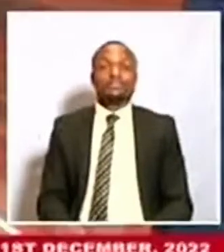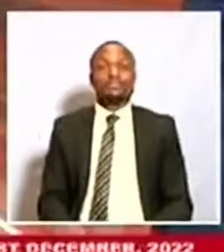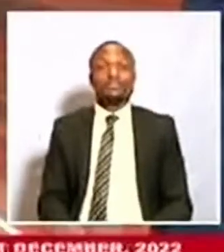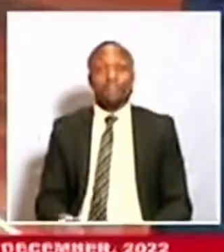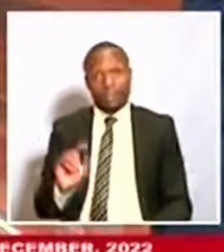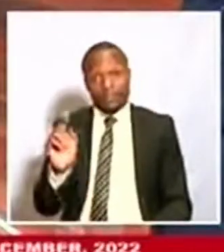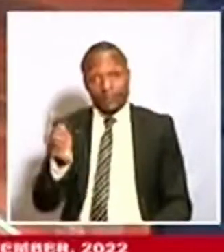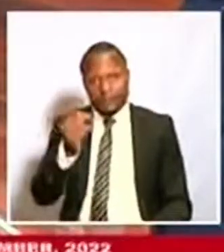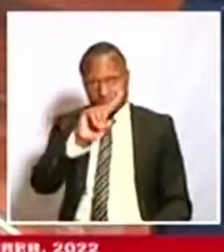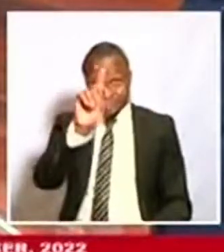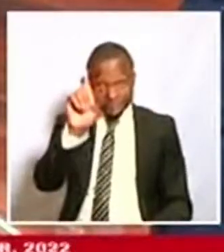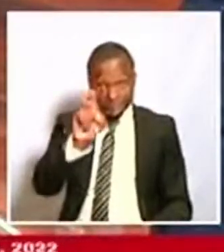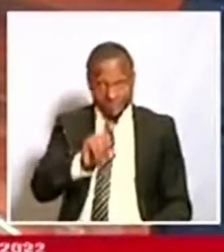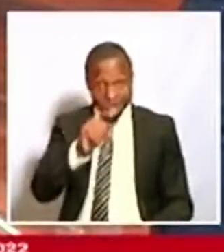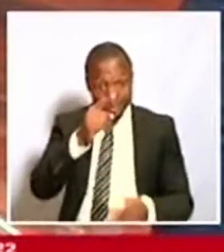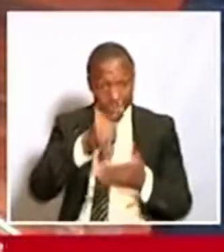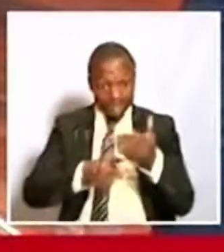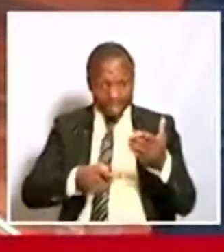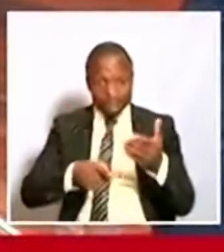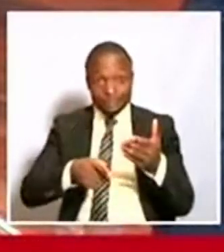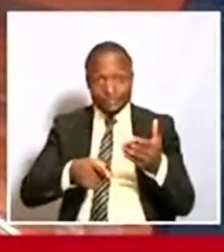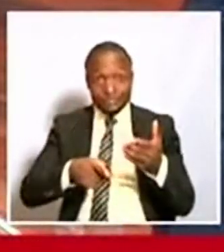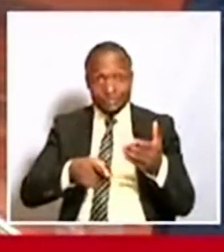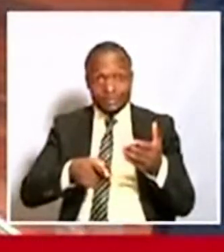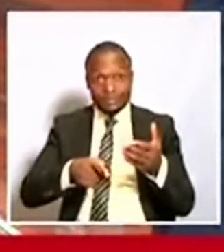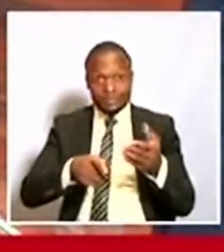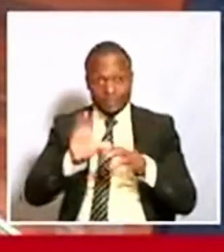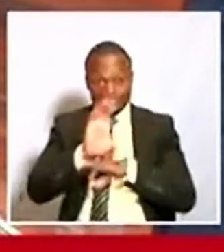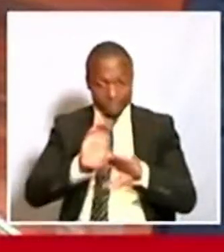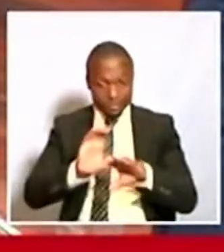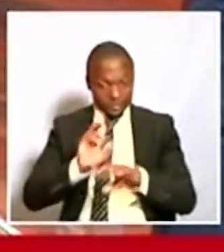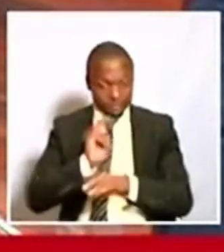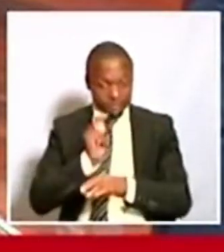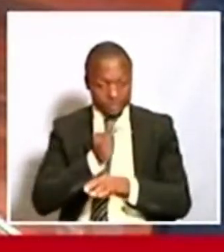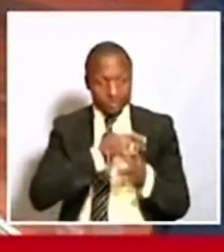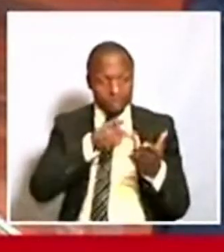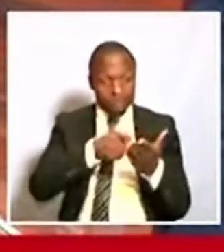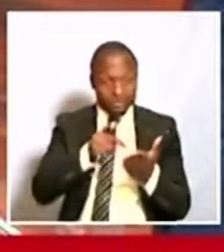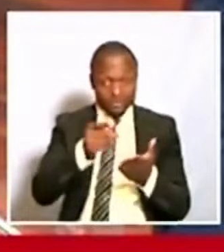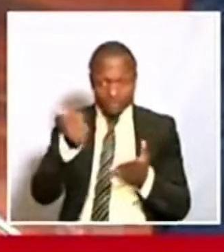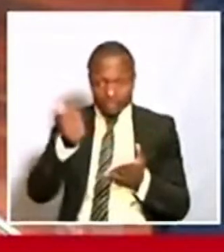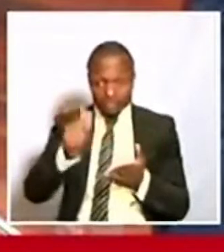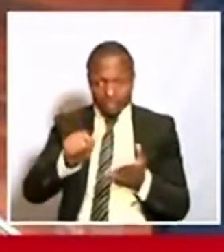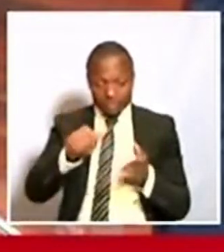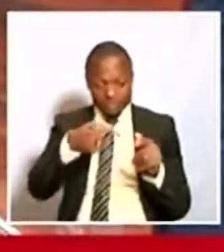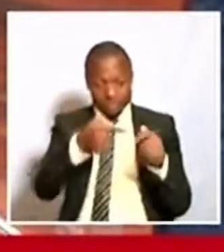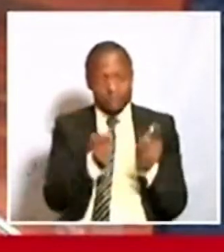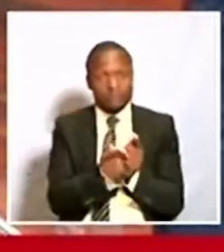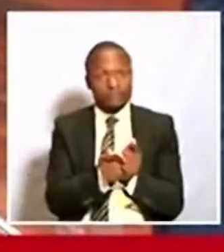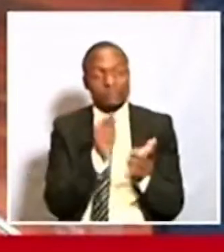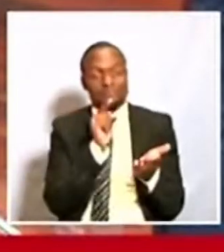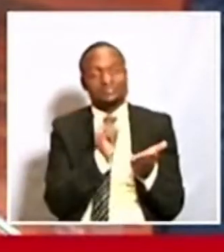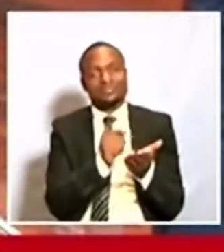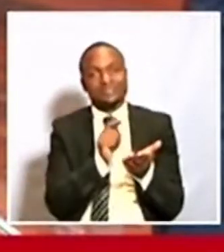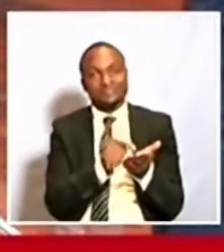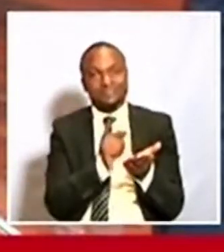The first question on what motivated us to pay the 10 groups. This one,